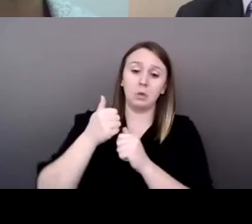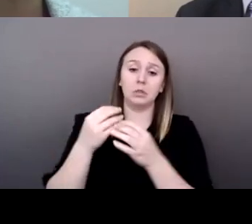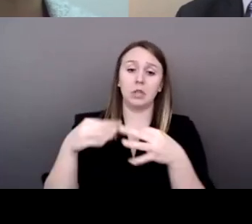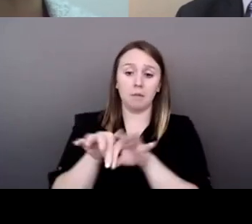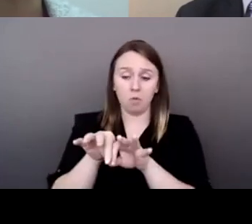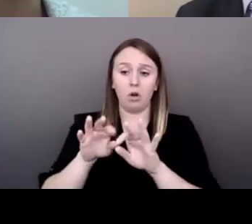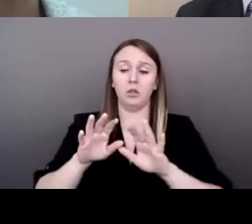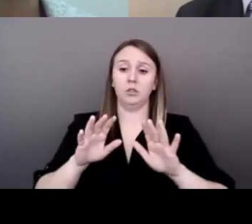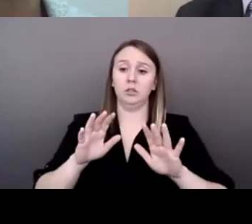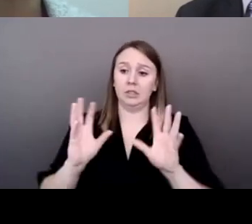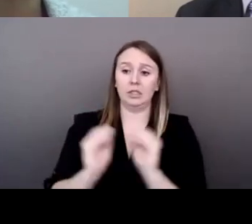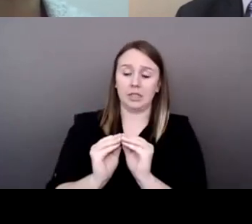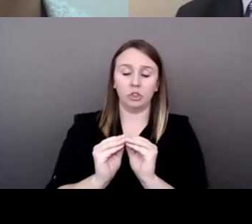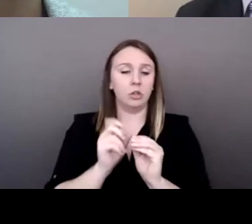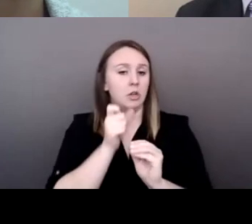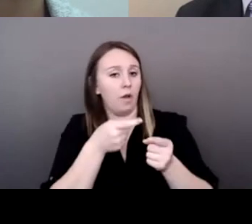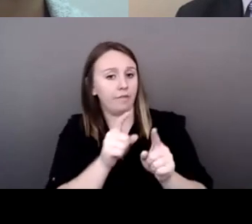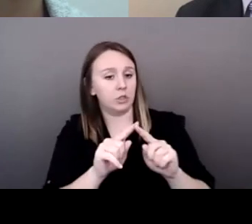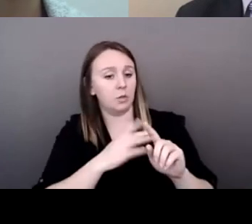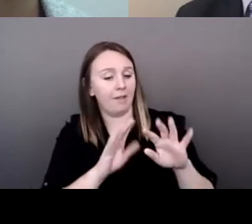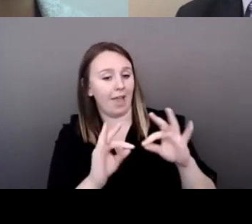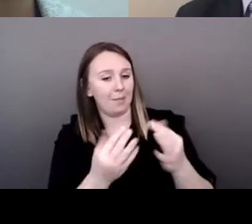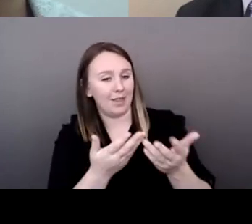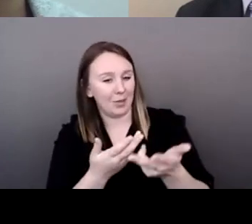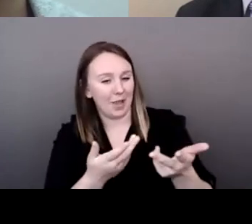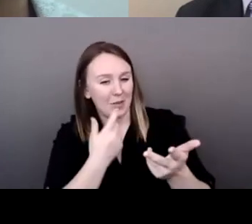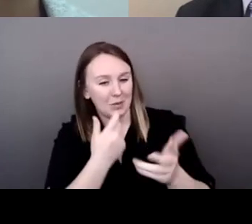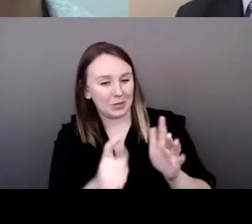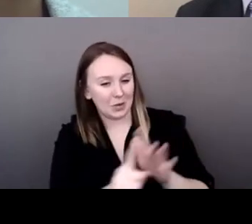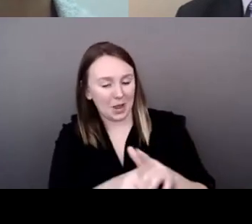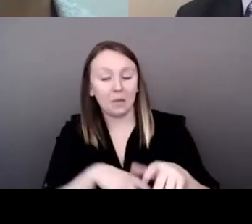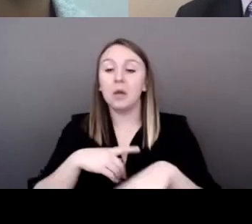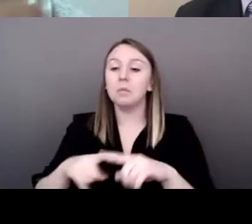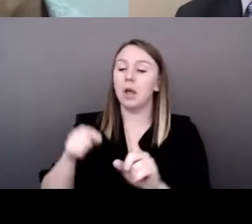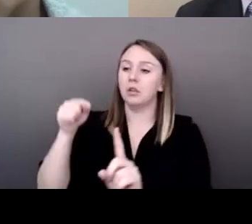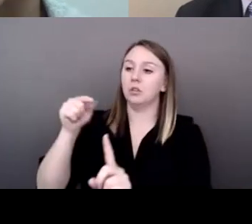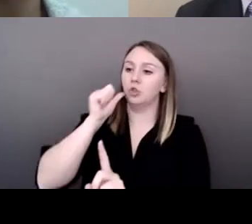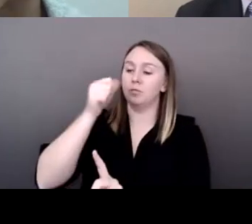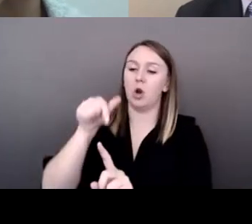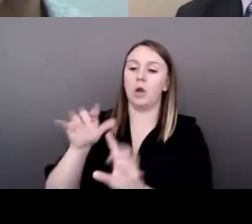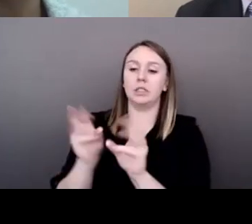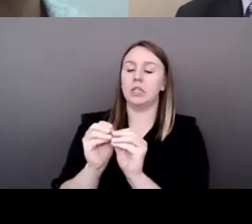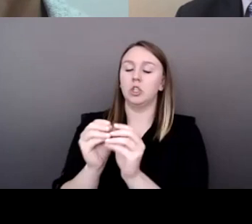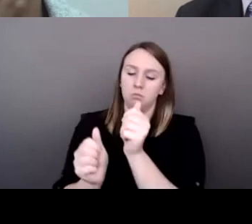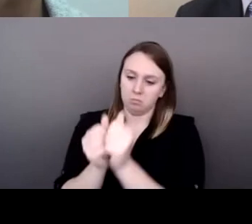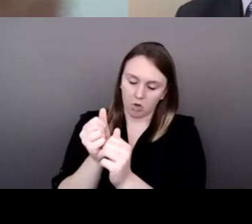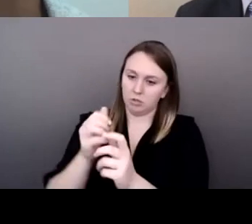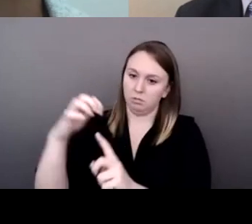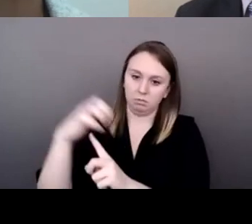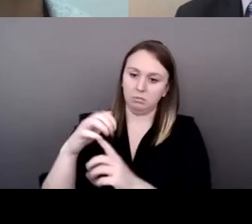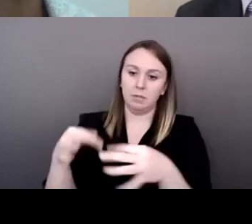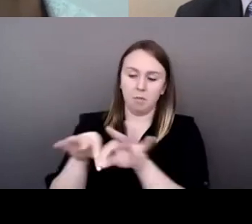but absolutely the most important session to hear from survivors, amplify their stories, celebrate their resilience, and then really